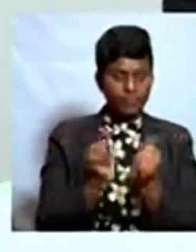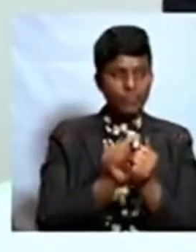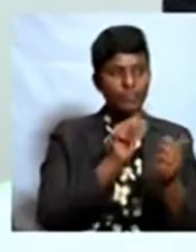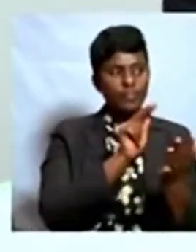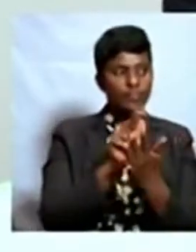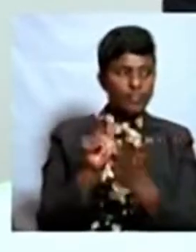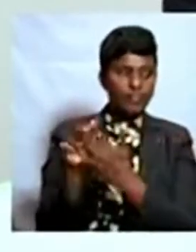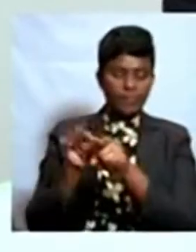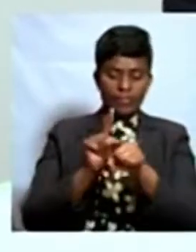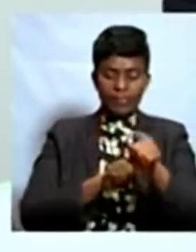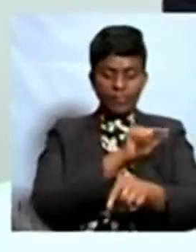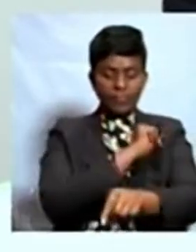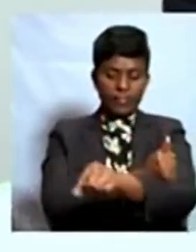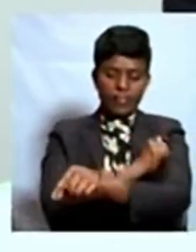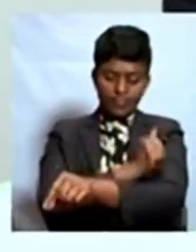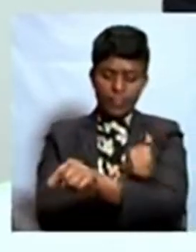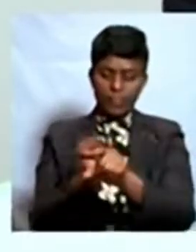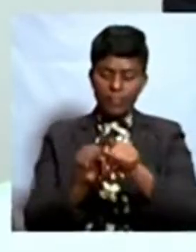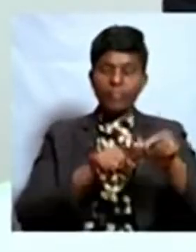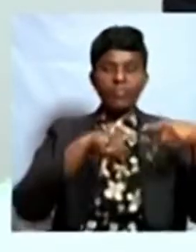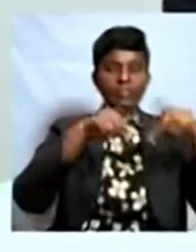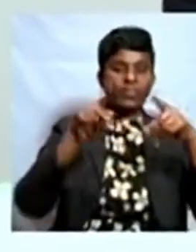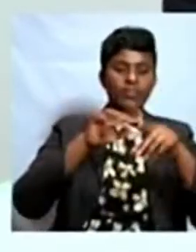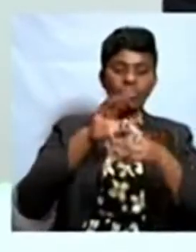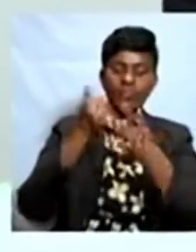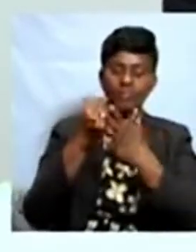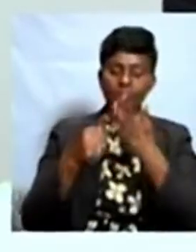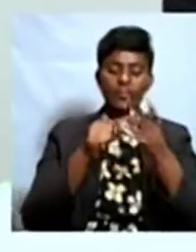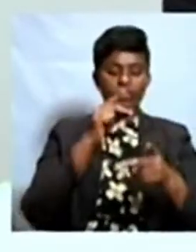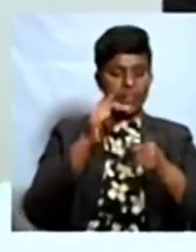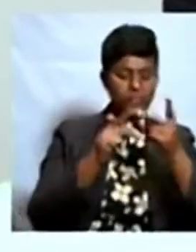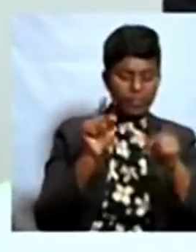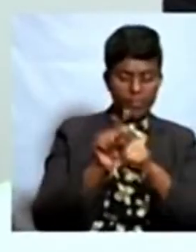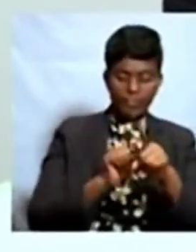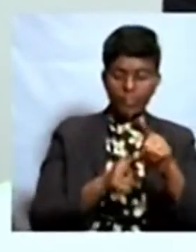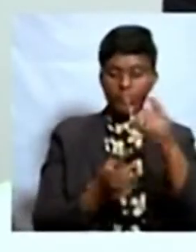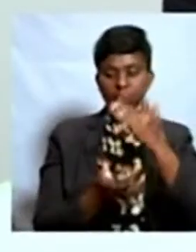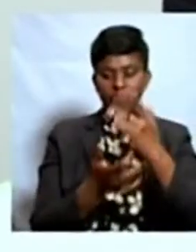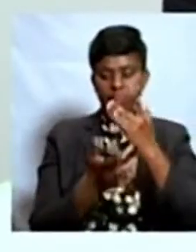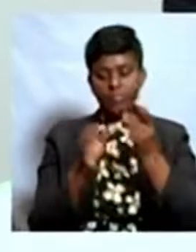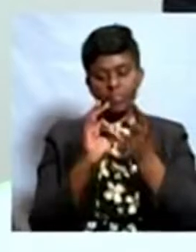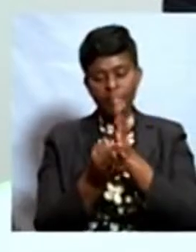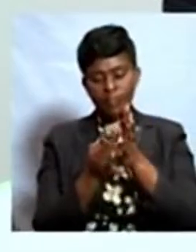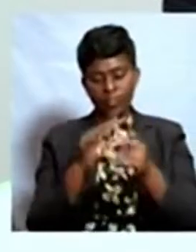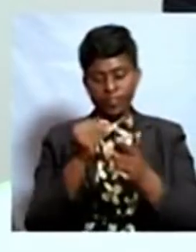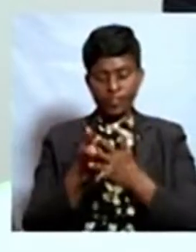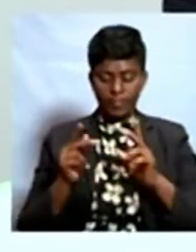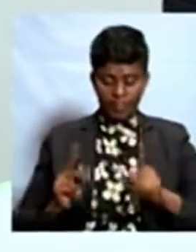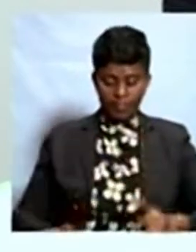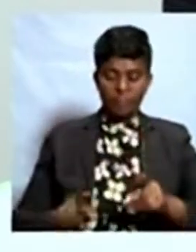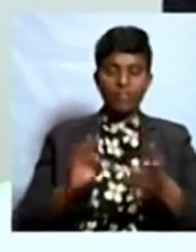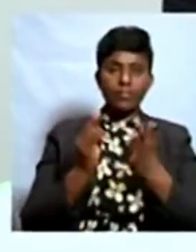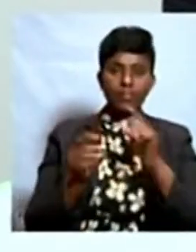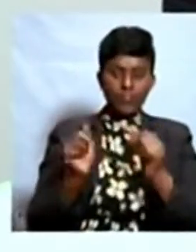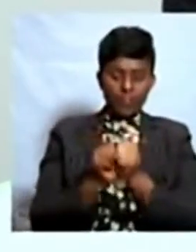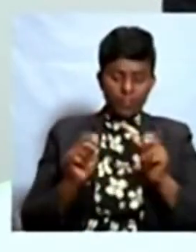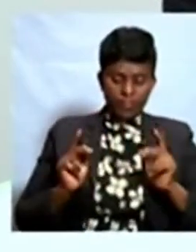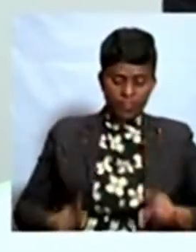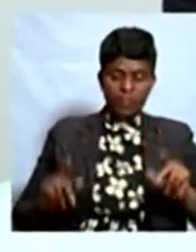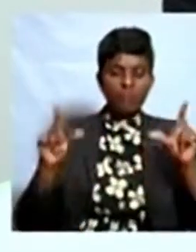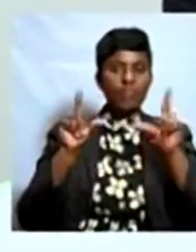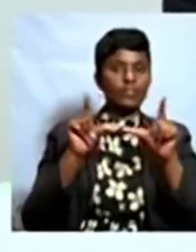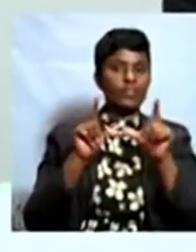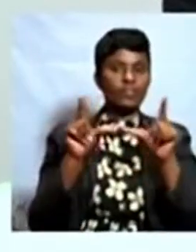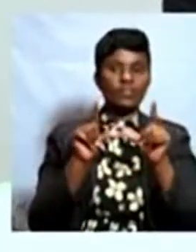approvals, authorizations, permits, procedures, technical files, personnel files, and personnel